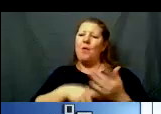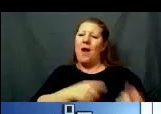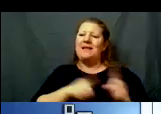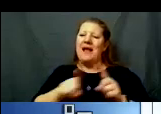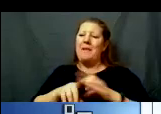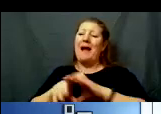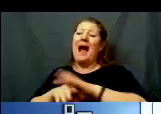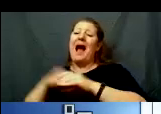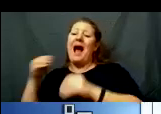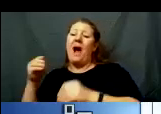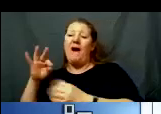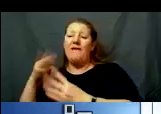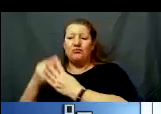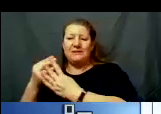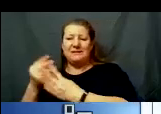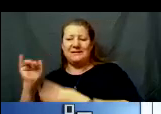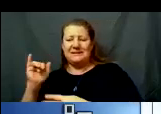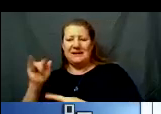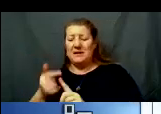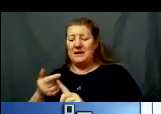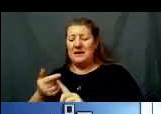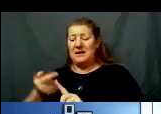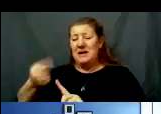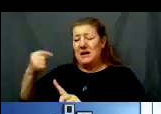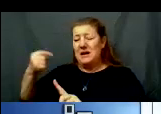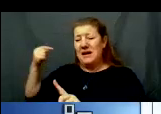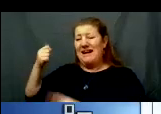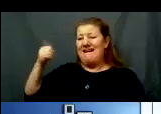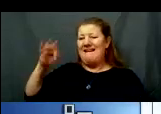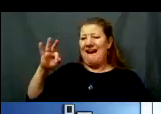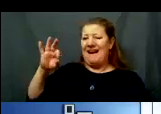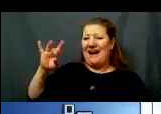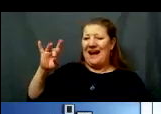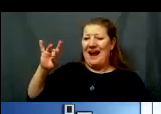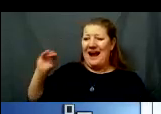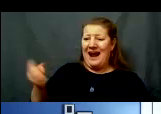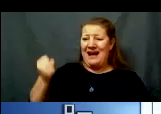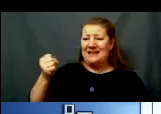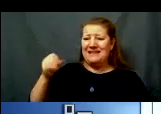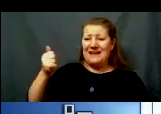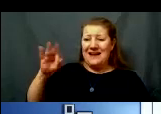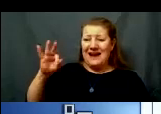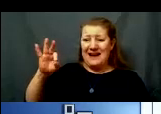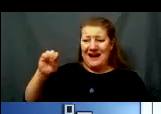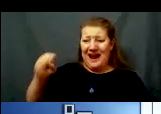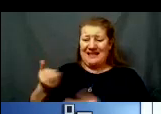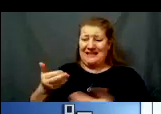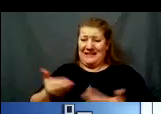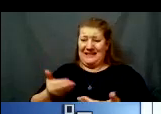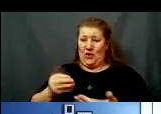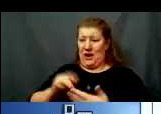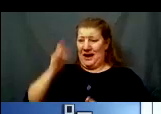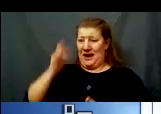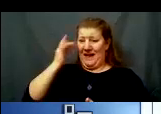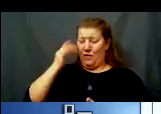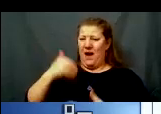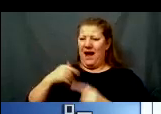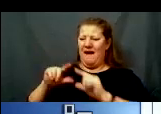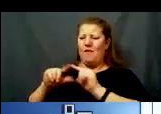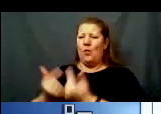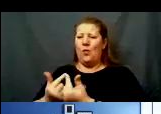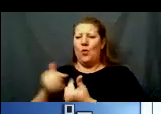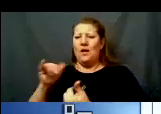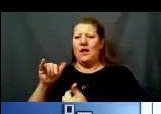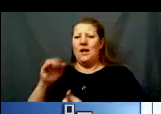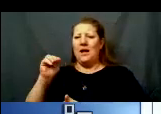So going back as far as the 1980s and the 1990s, out here in California, we had groups like